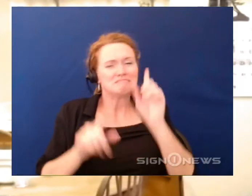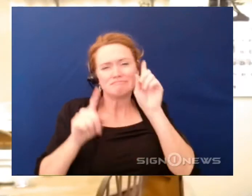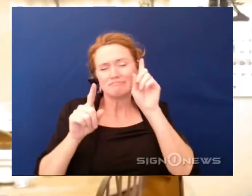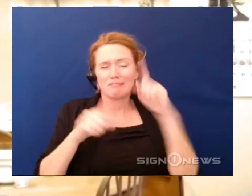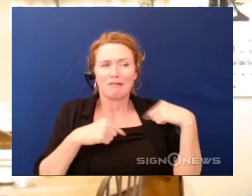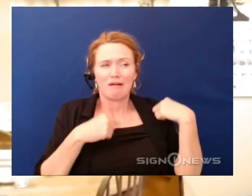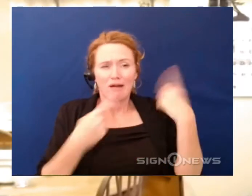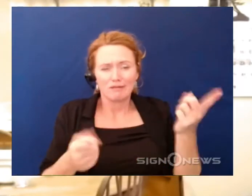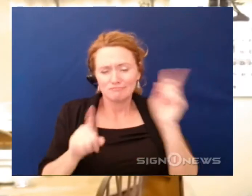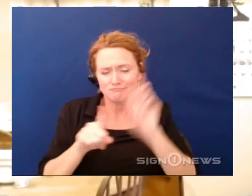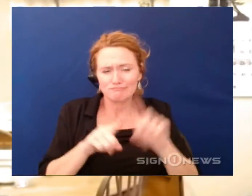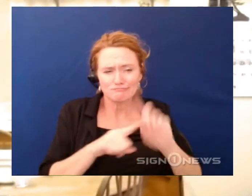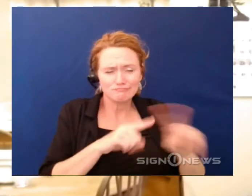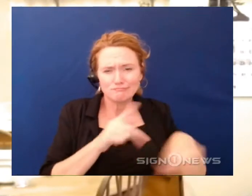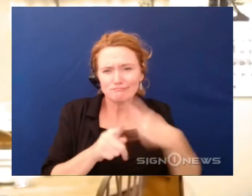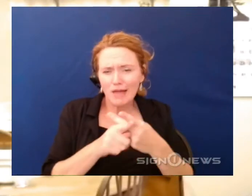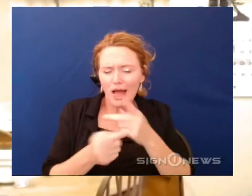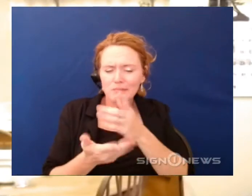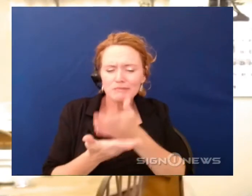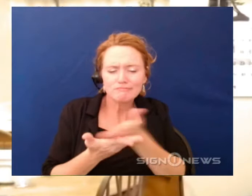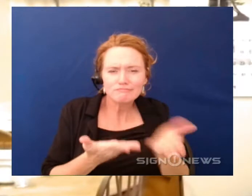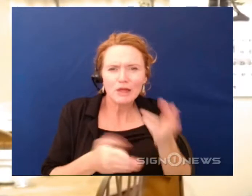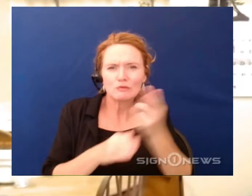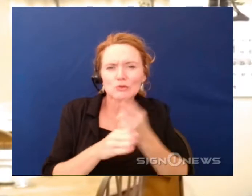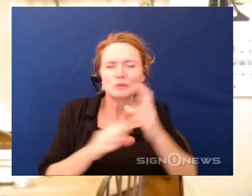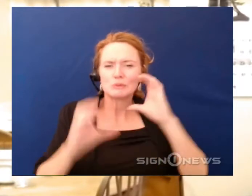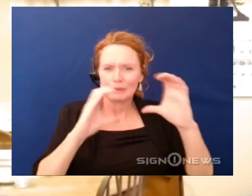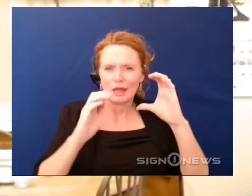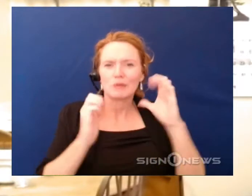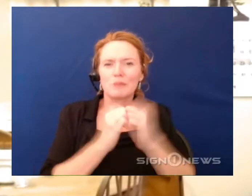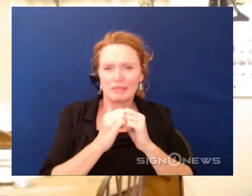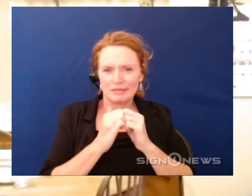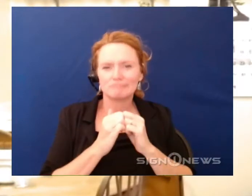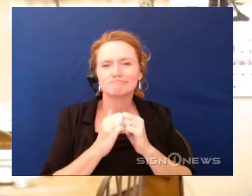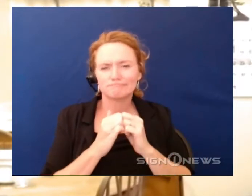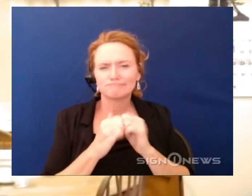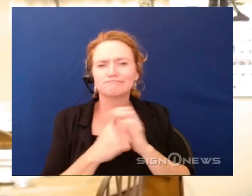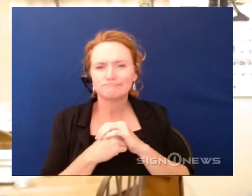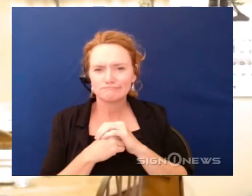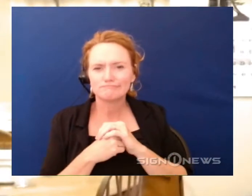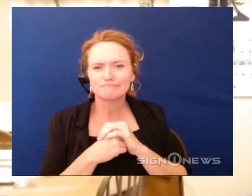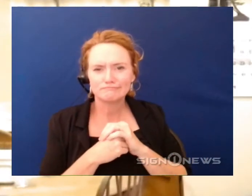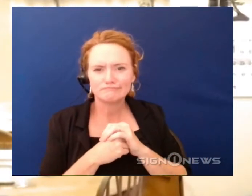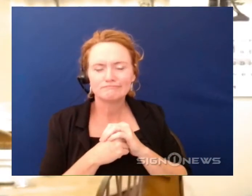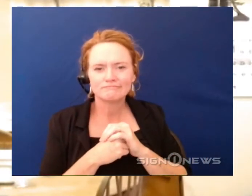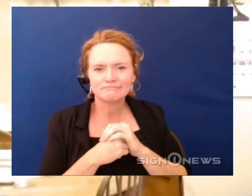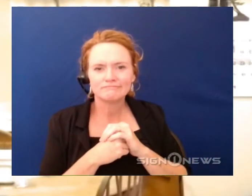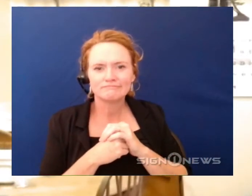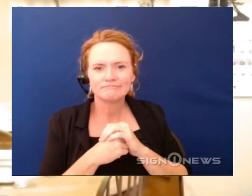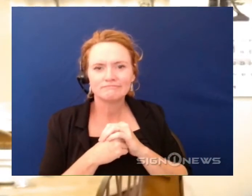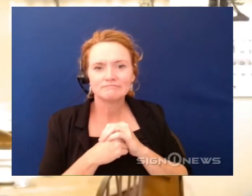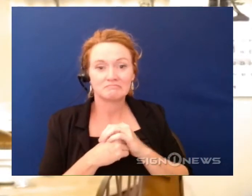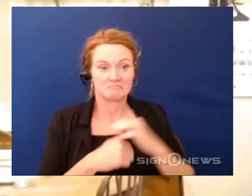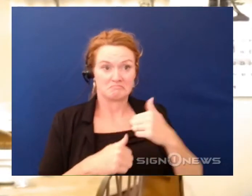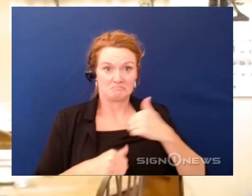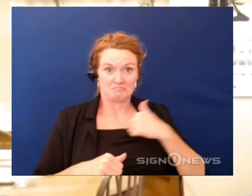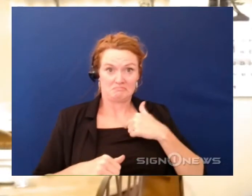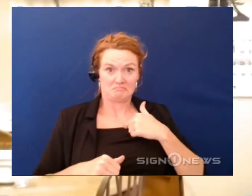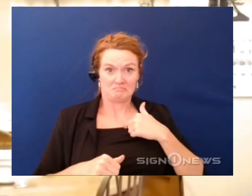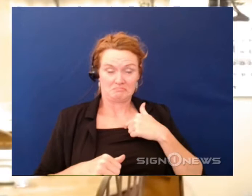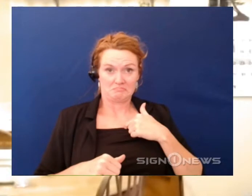I've used to communicate. I don't use